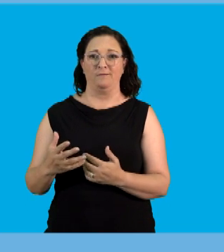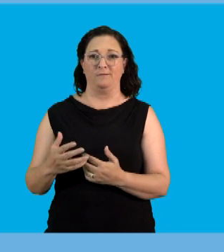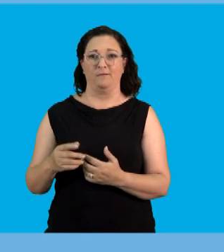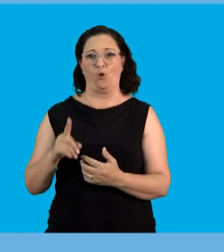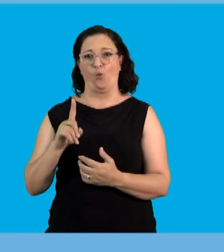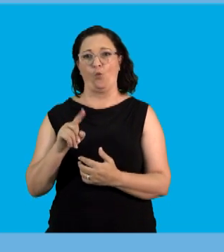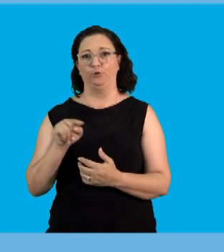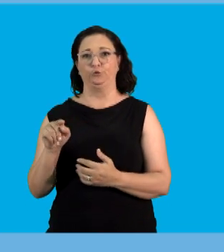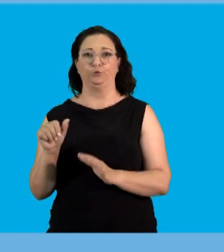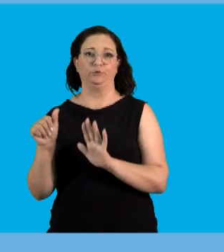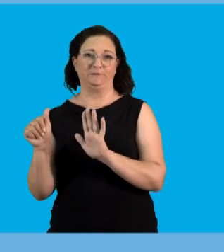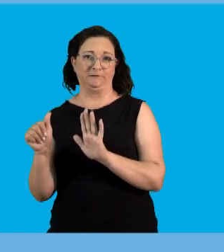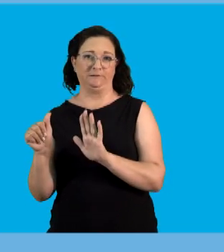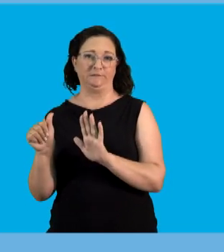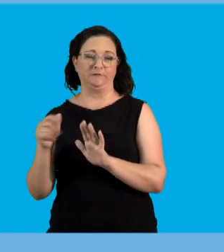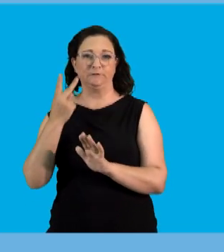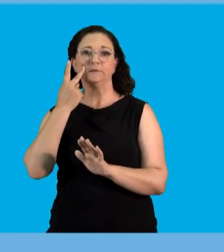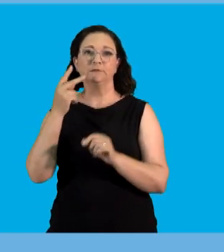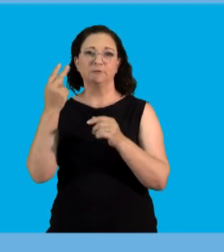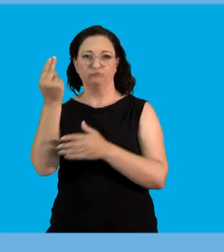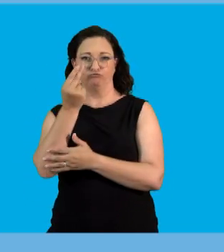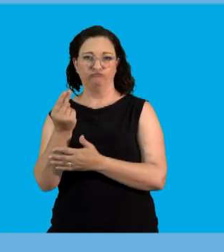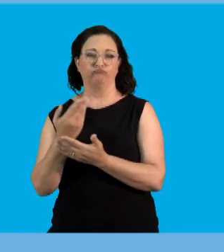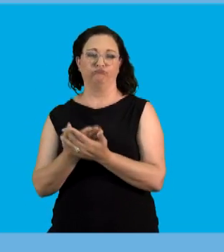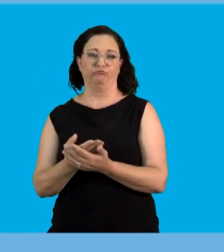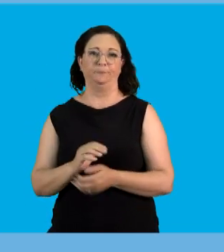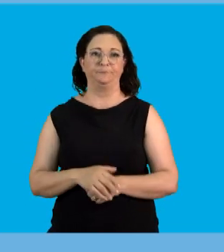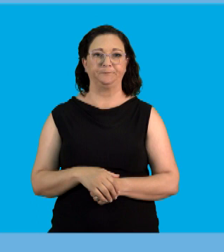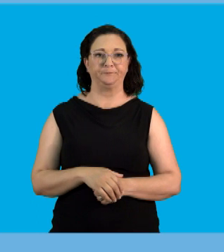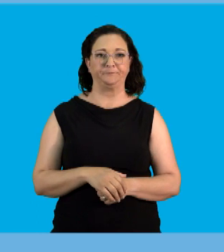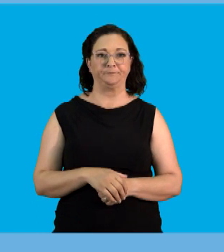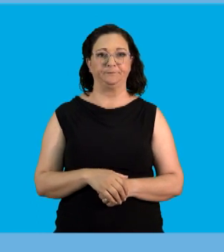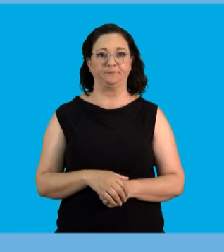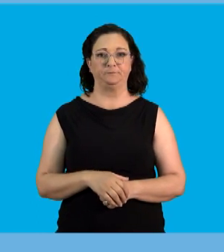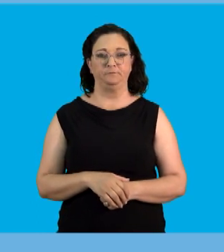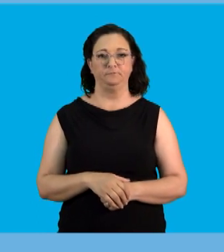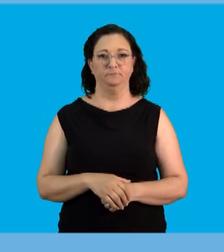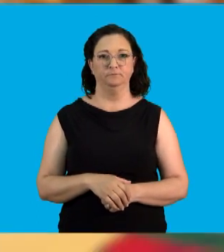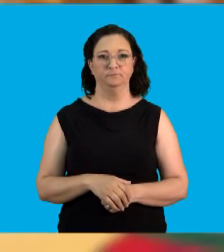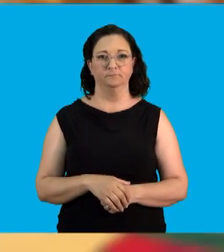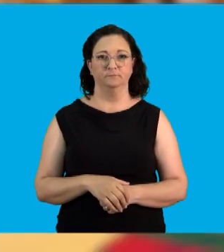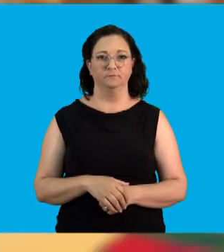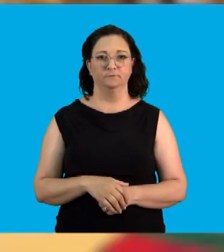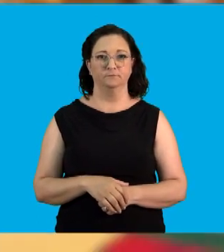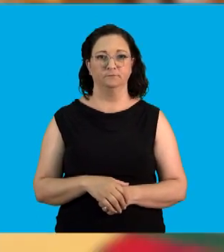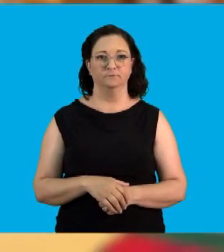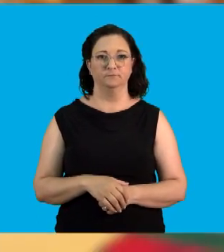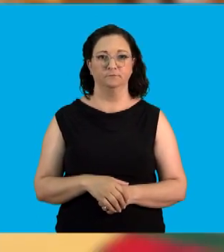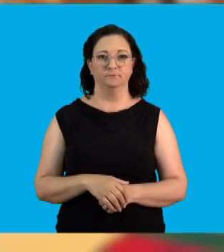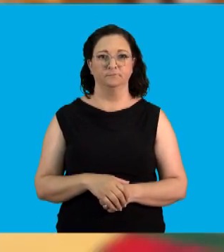from all the way from 1 to 6 all the way to that side of the positive numbers. Furthermore,